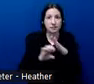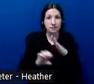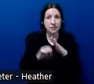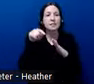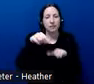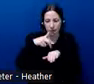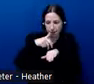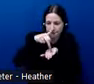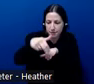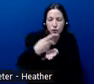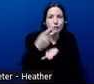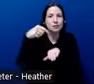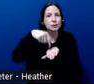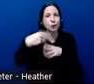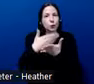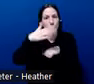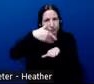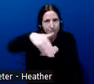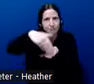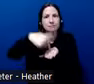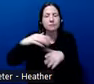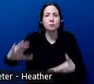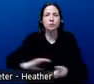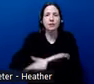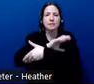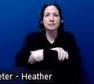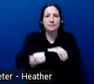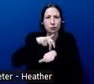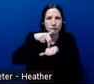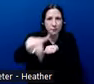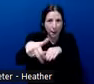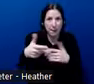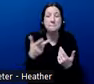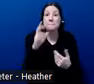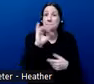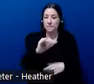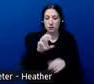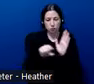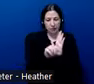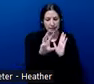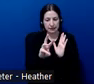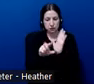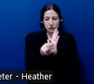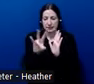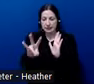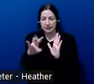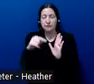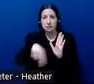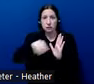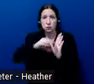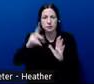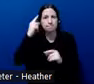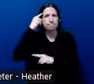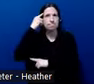Reconciliation Crosswalk. The first of its kind in Burnaby, the idea came from grade 6 and 7 students who wanted to put reconciliation into action.